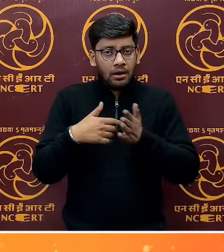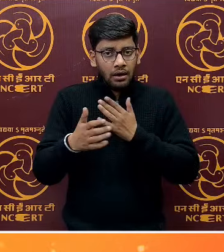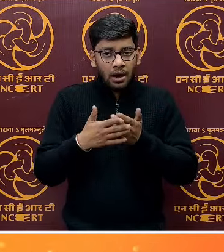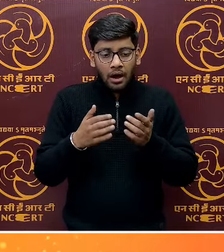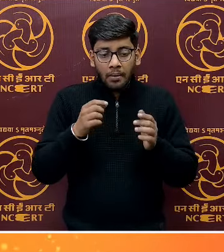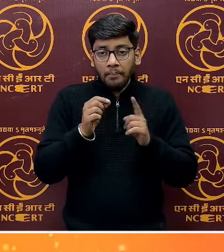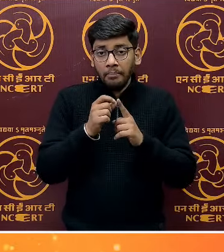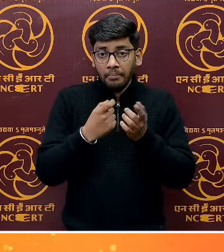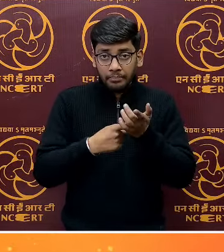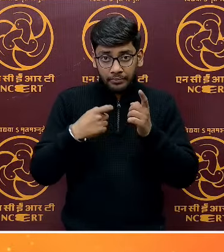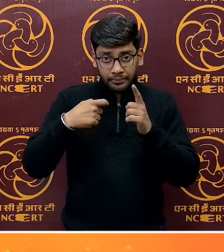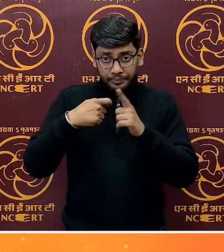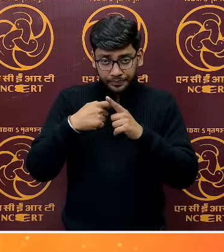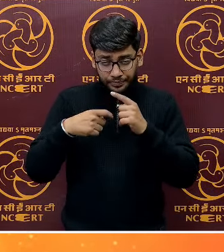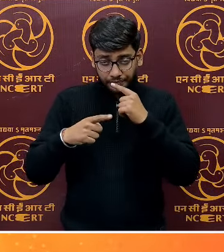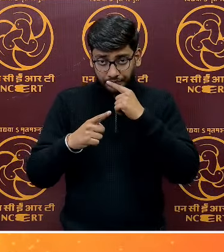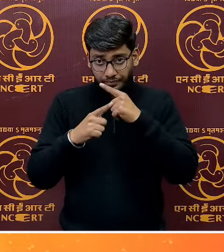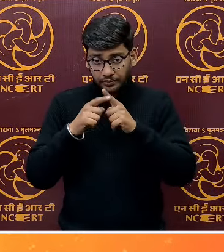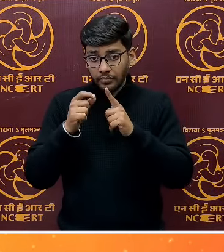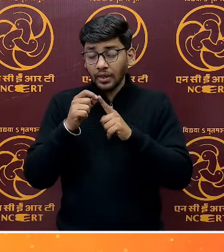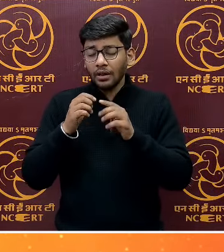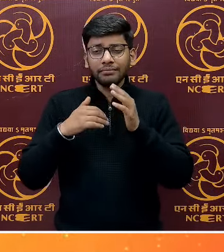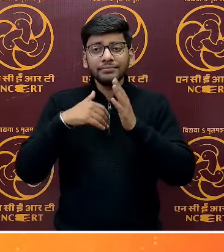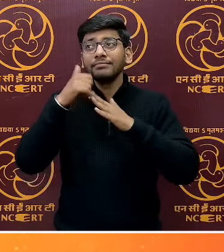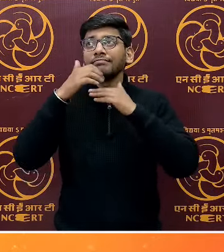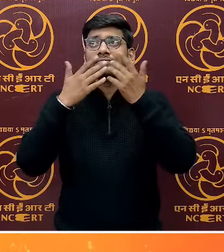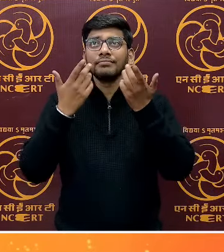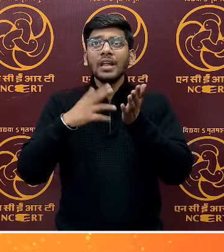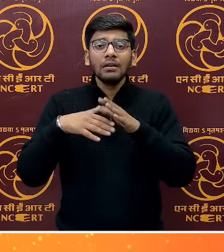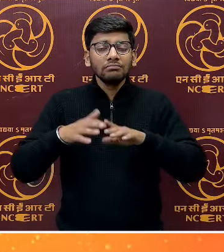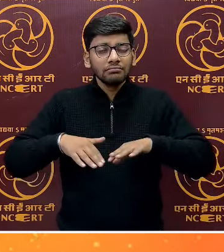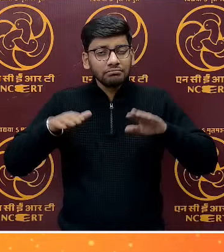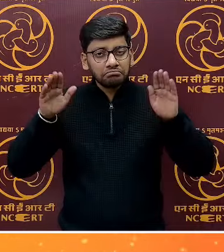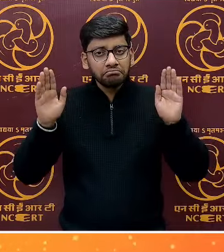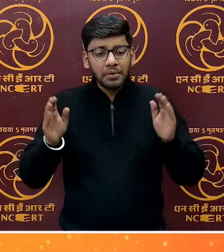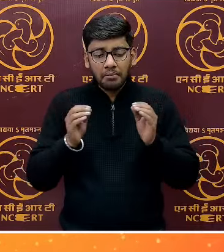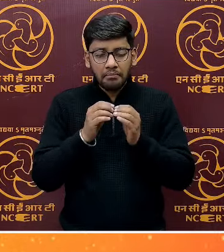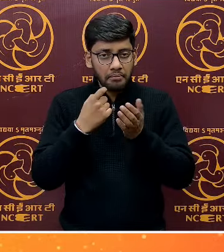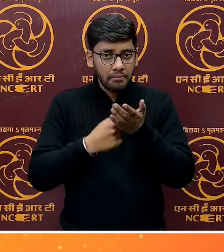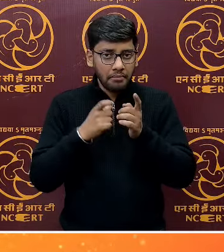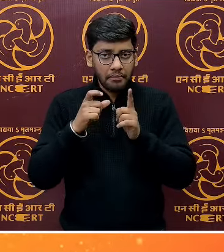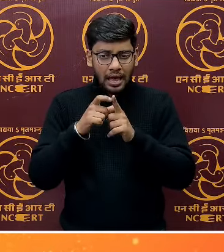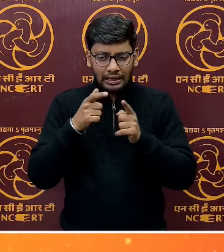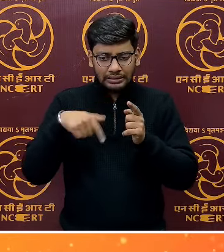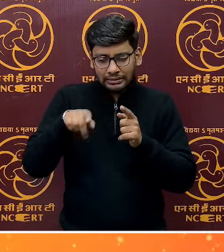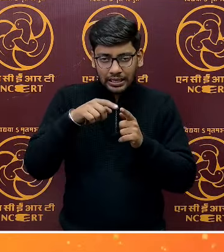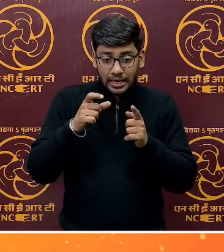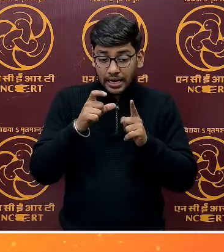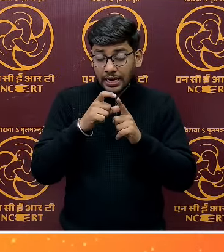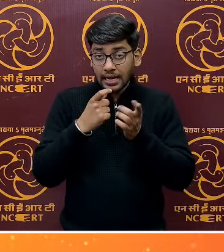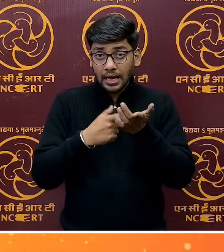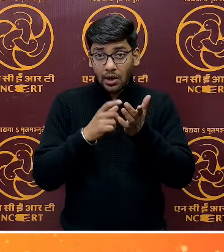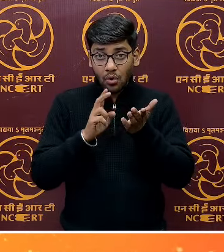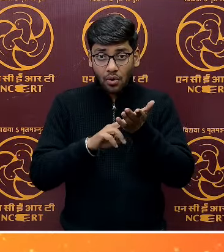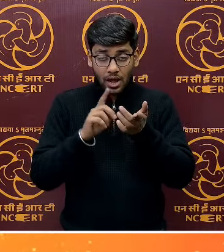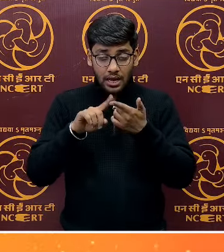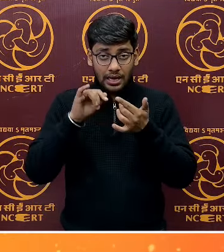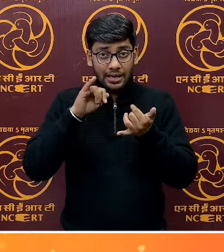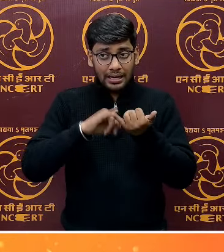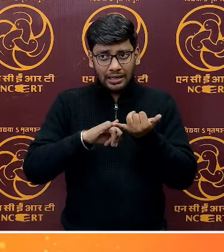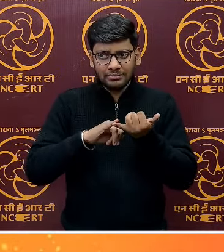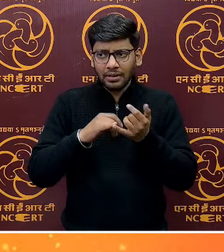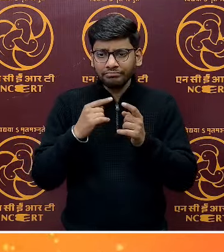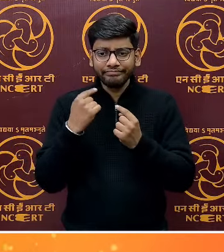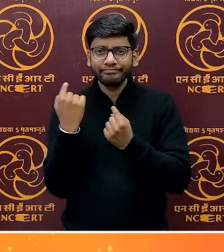park and the rooftops of town. You get a bird's eye view, these days a drone's view, but it is